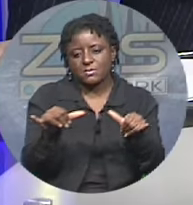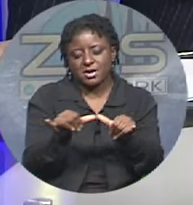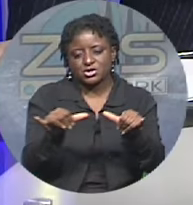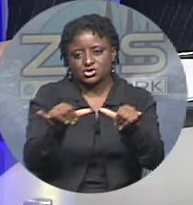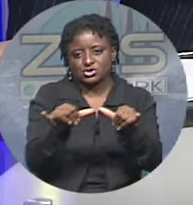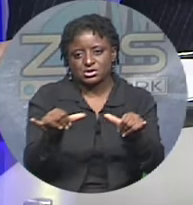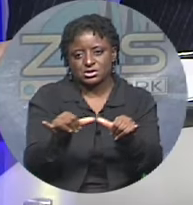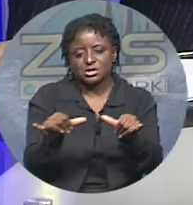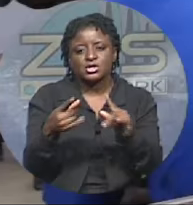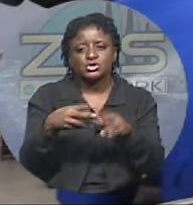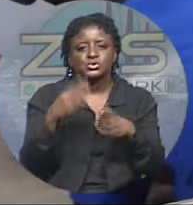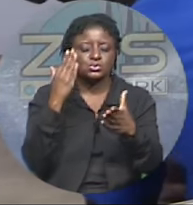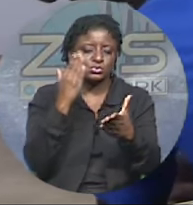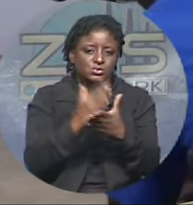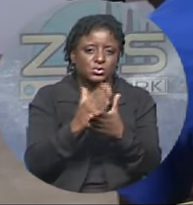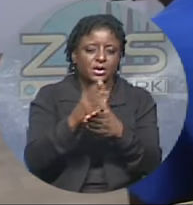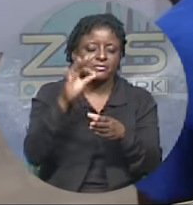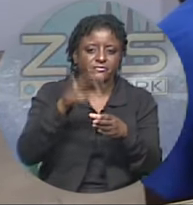fraud.